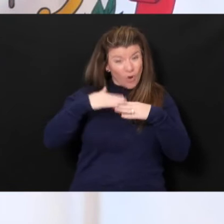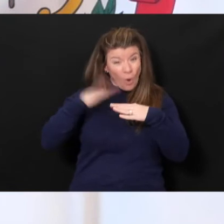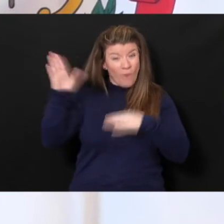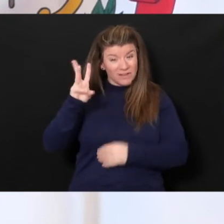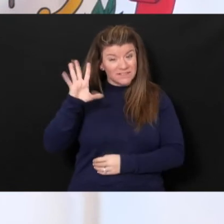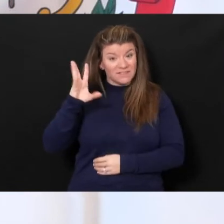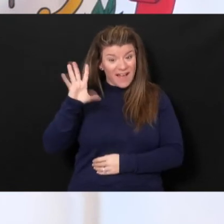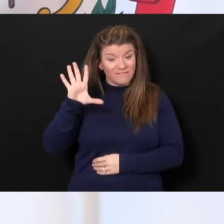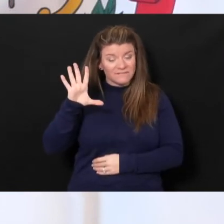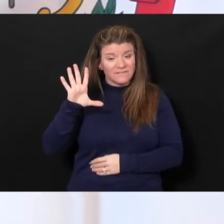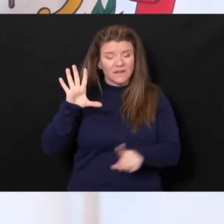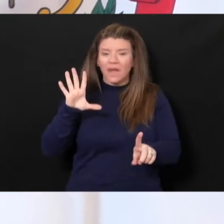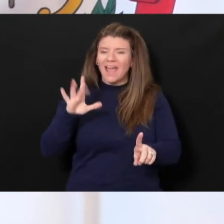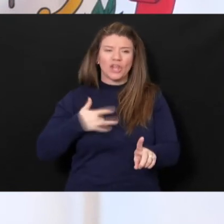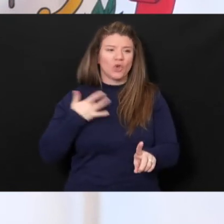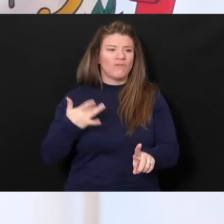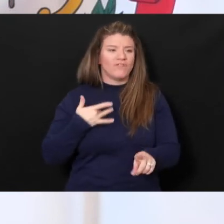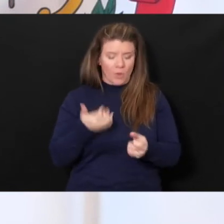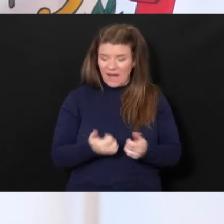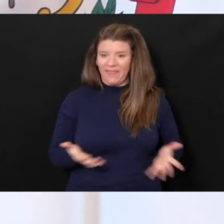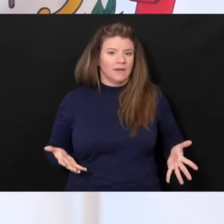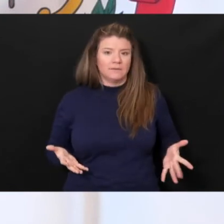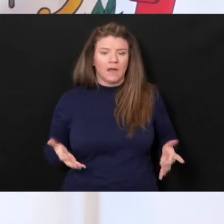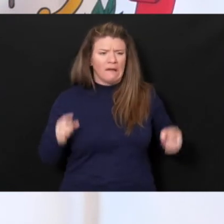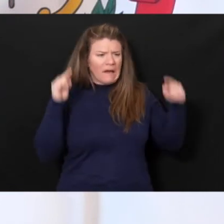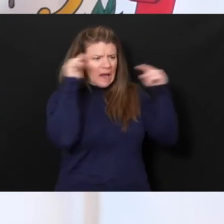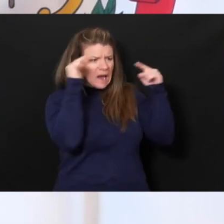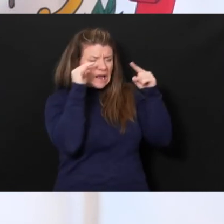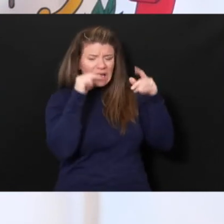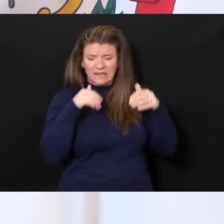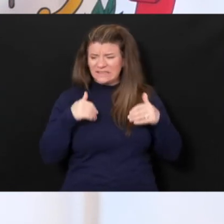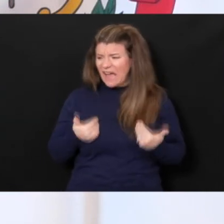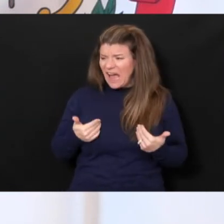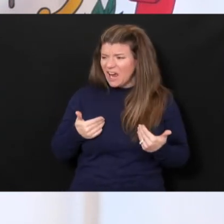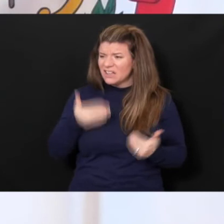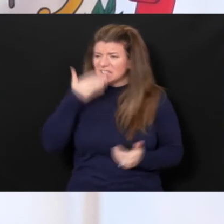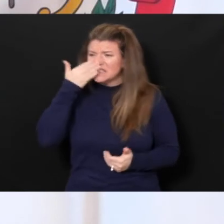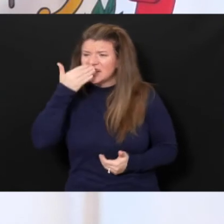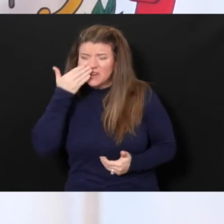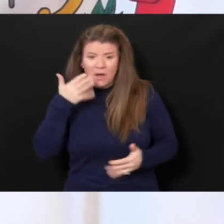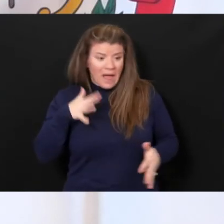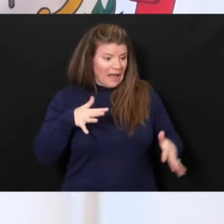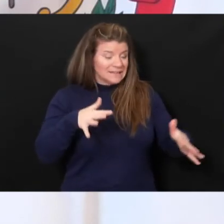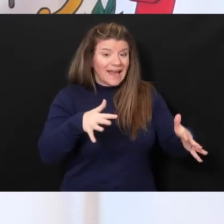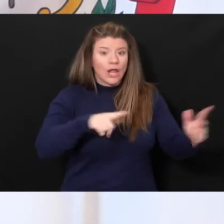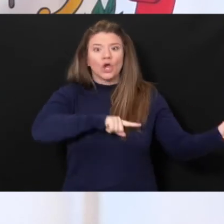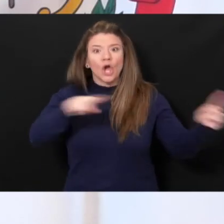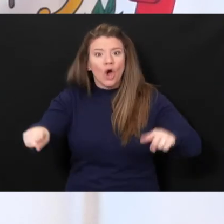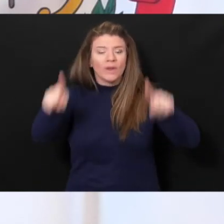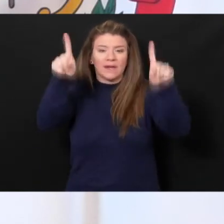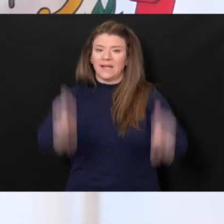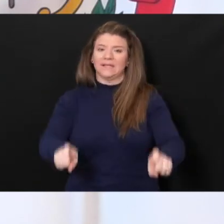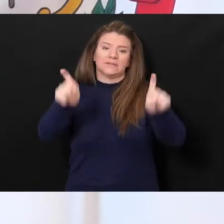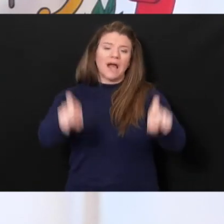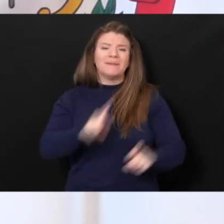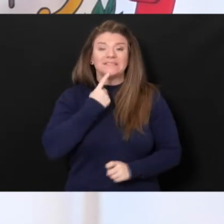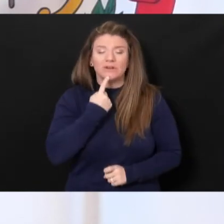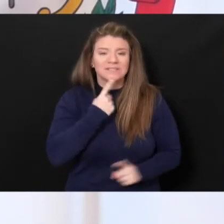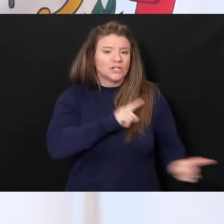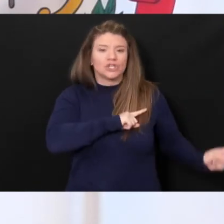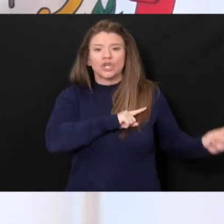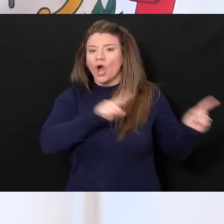and older, absolutely, and you get that headache or tiredness or sniffle or anxiety, go get a test. I mean, for crying out loud, just go